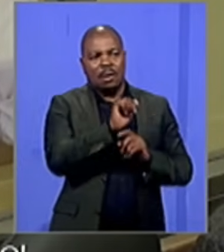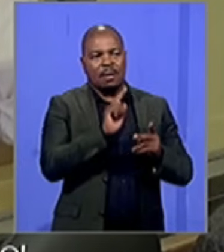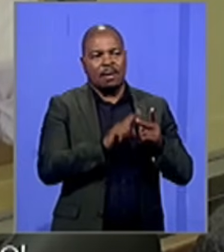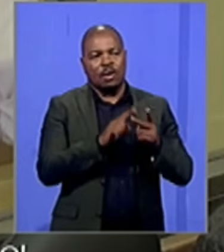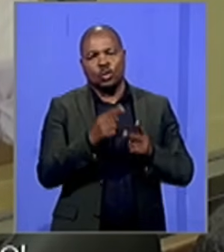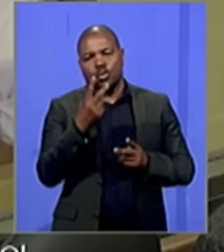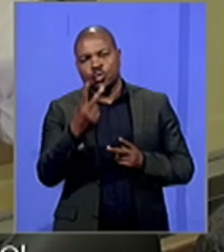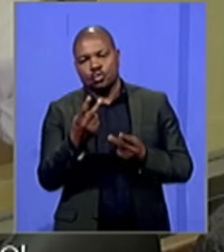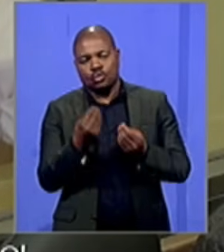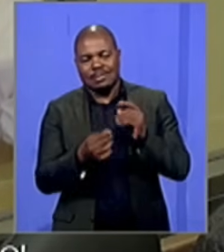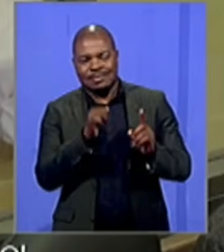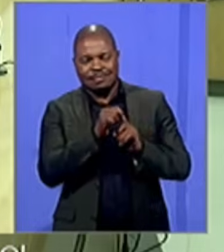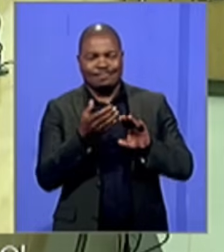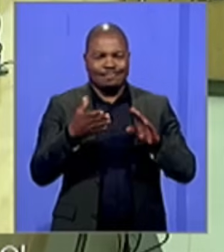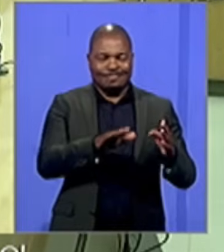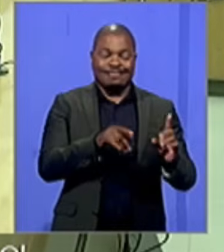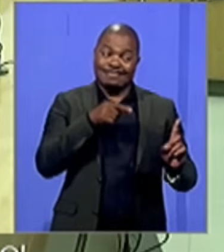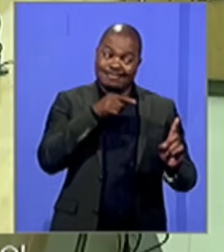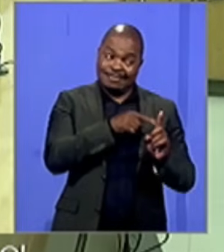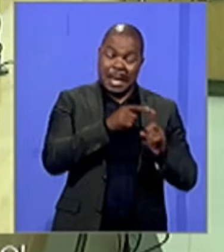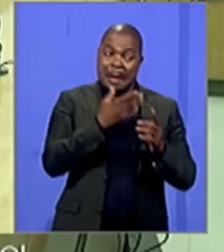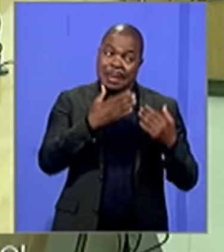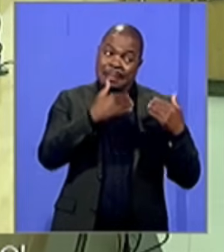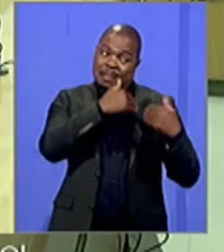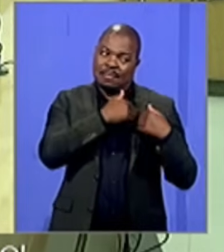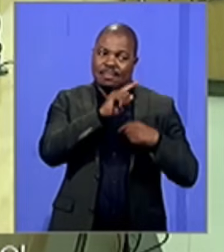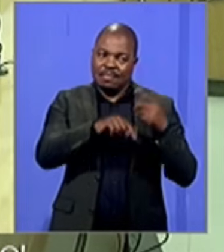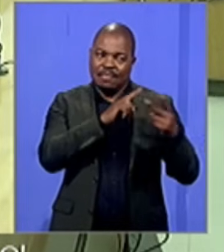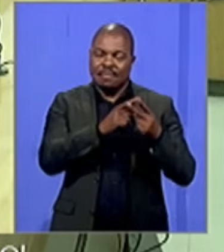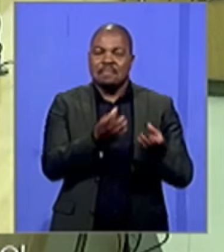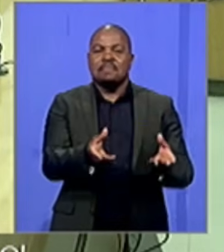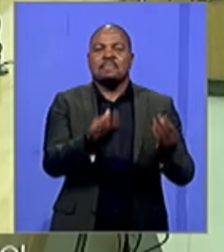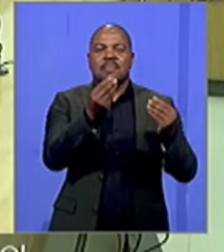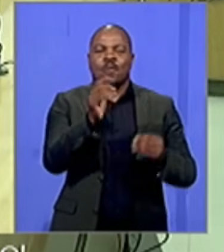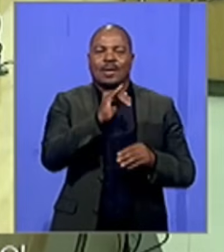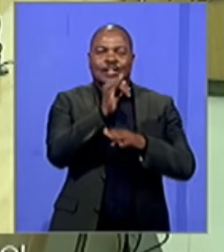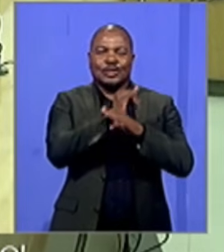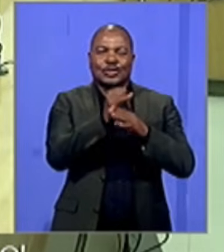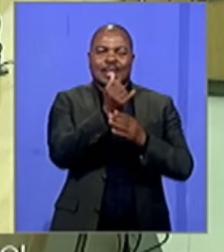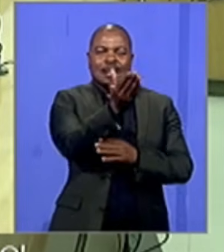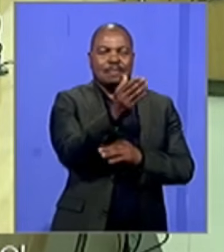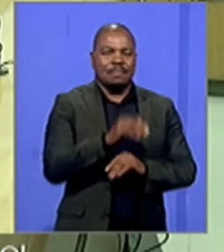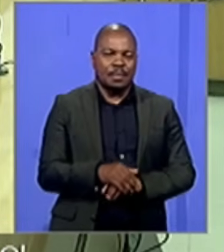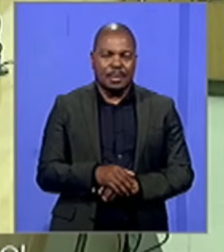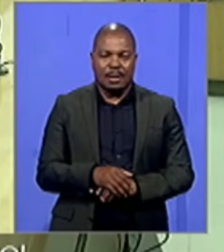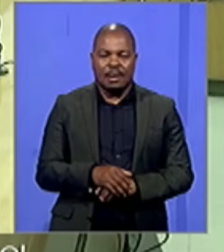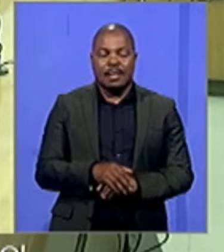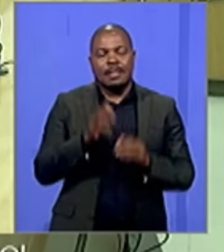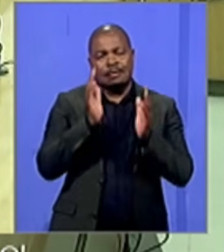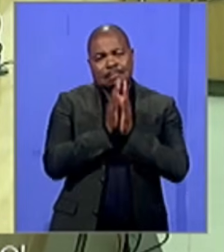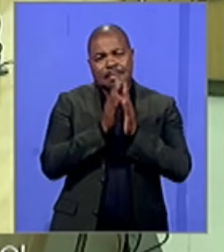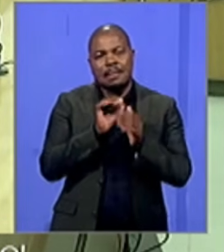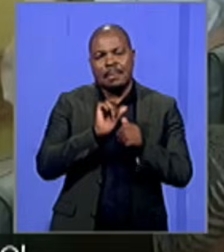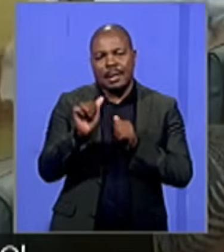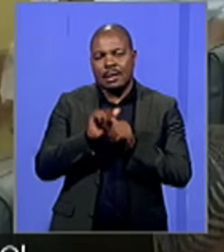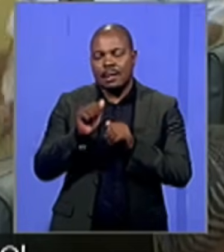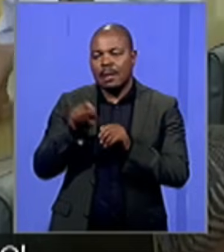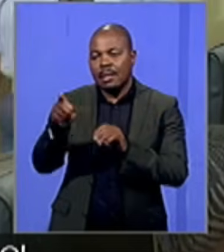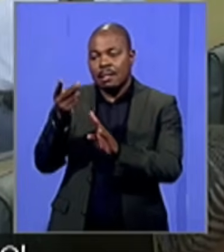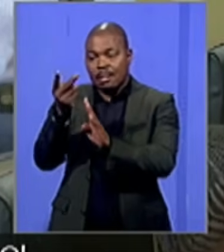gagwe ba le babedi gore a tle a ikgapele madi a inšorense. Mme go dirilwe kopo ya gore ditopo tseo di